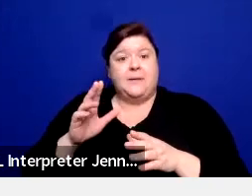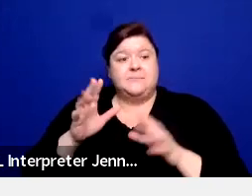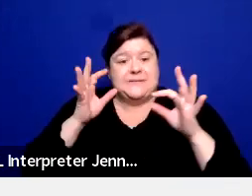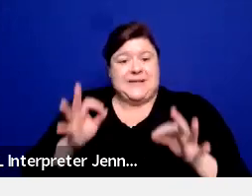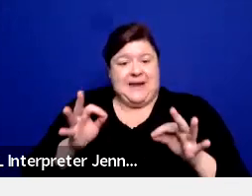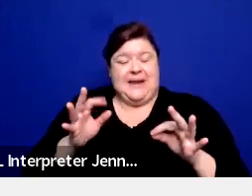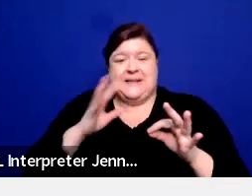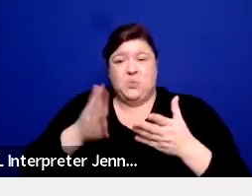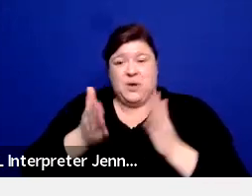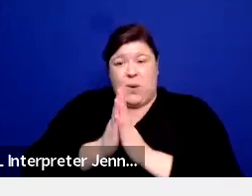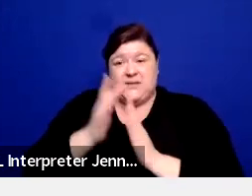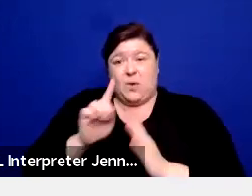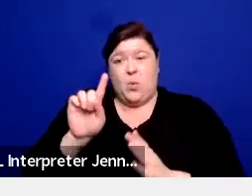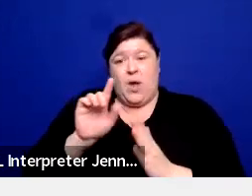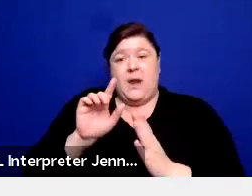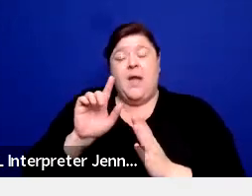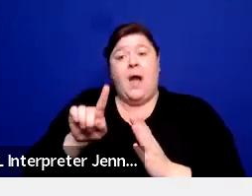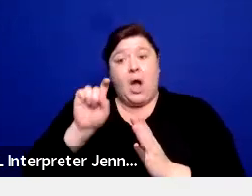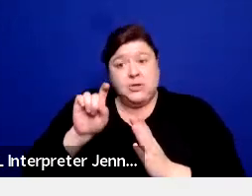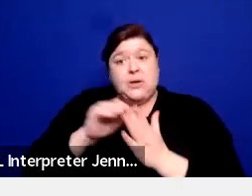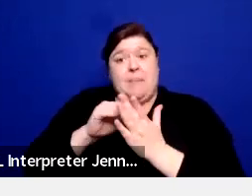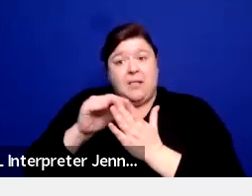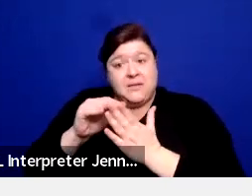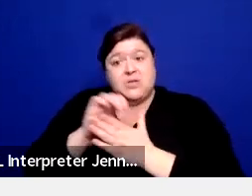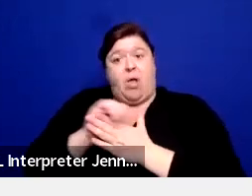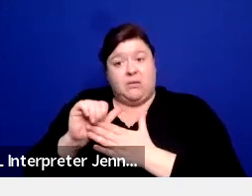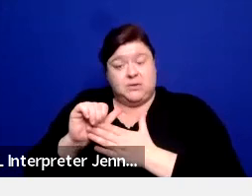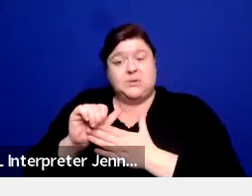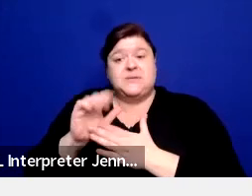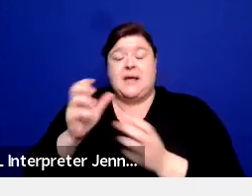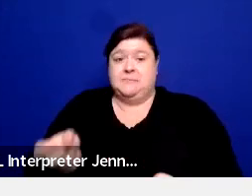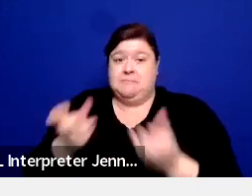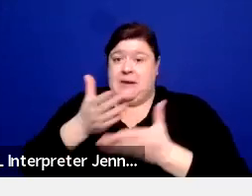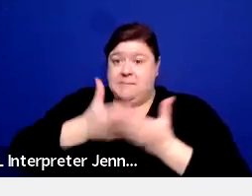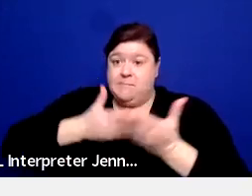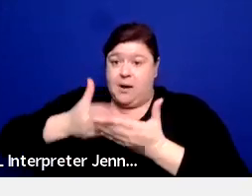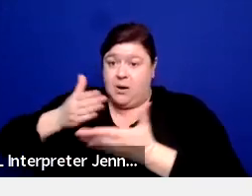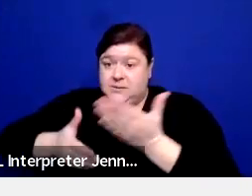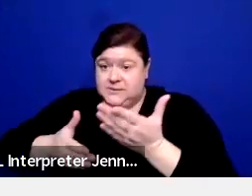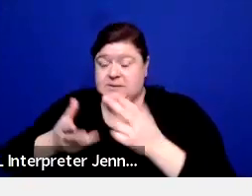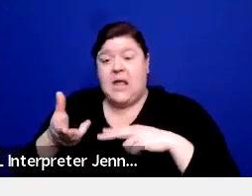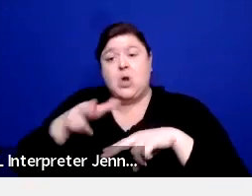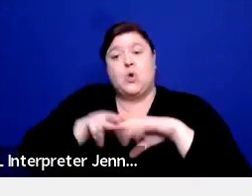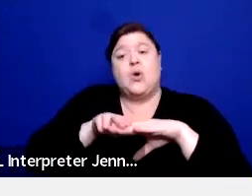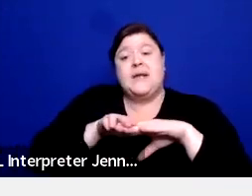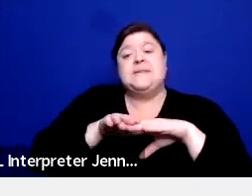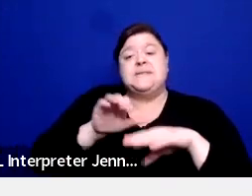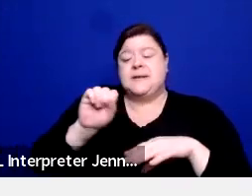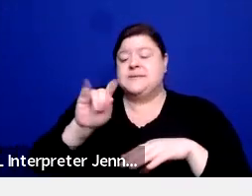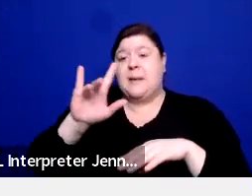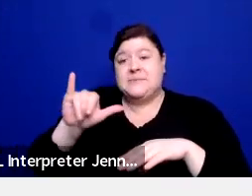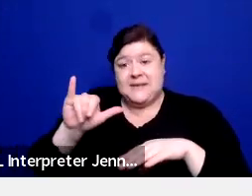million that has several components. It would increase the subsidy rate reimbursement